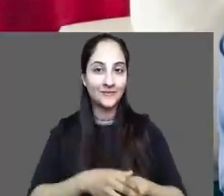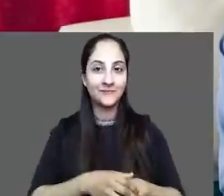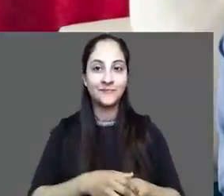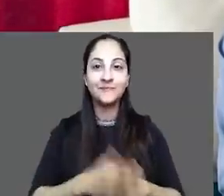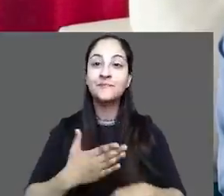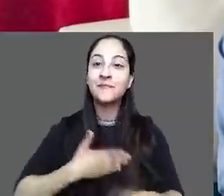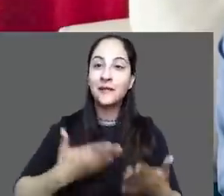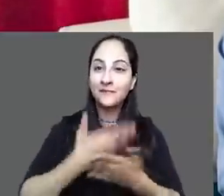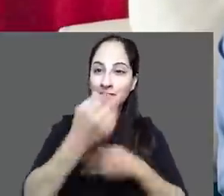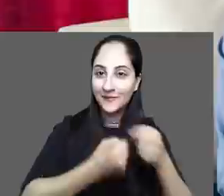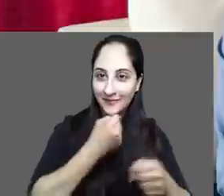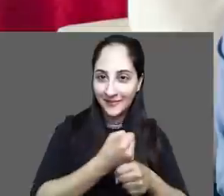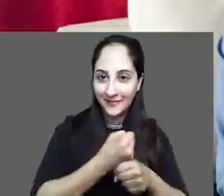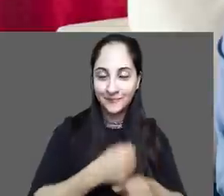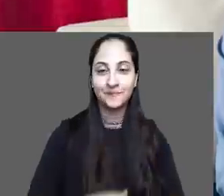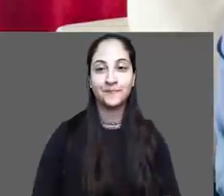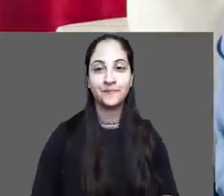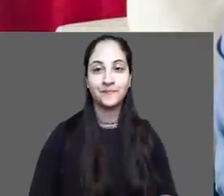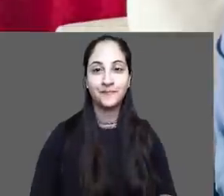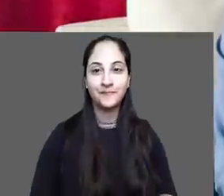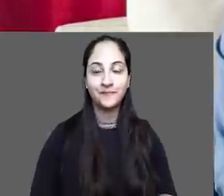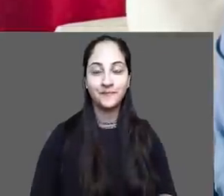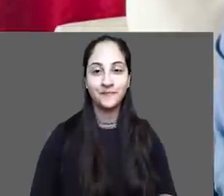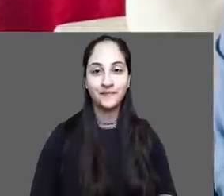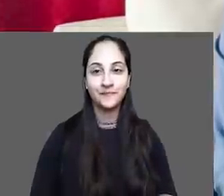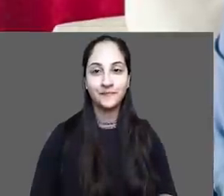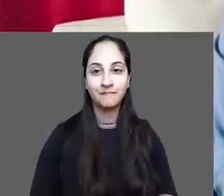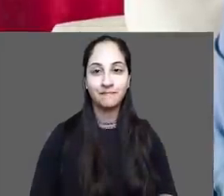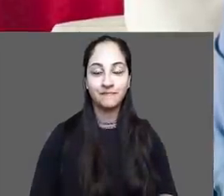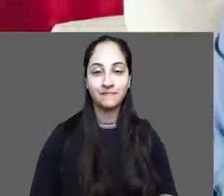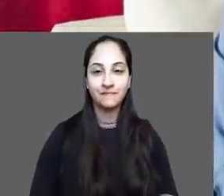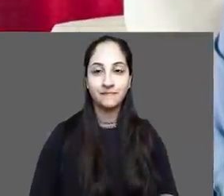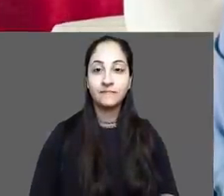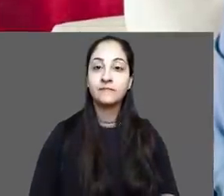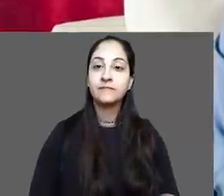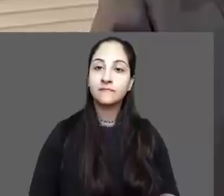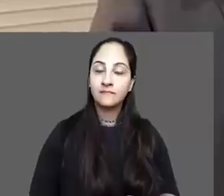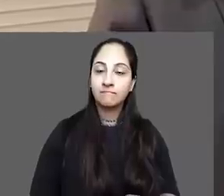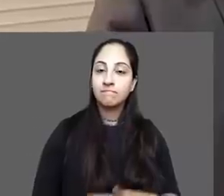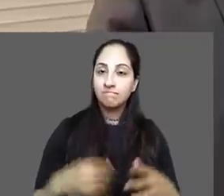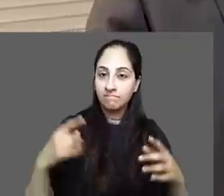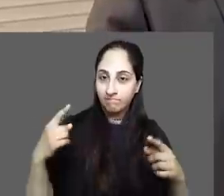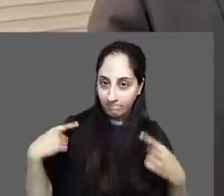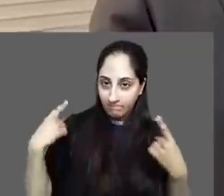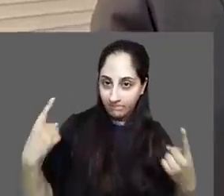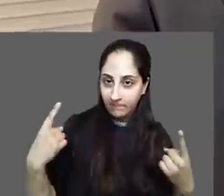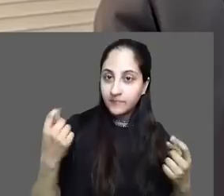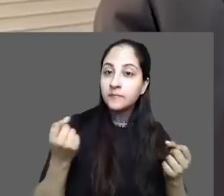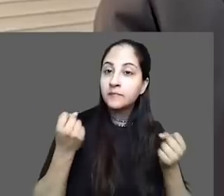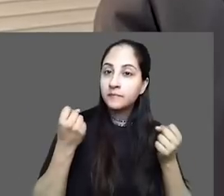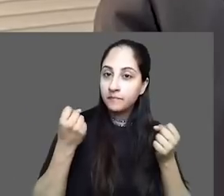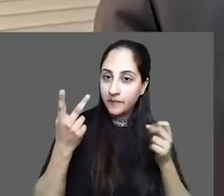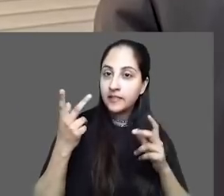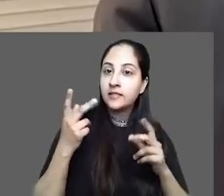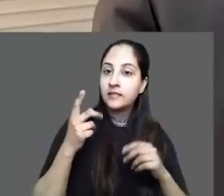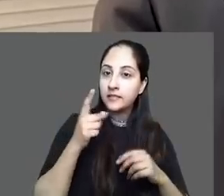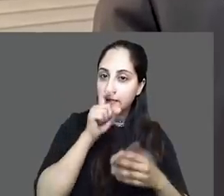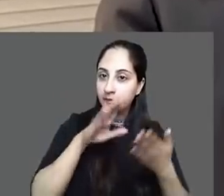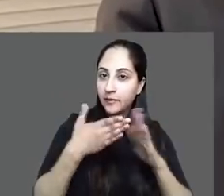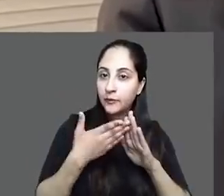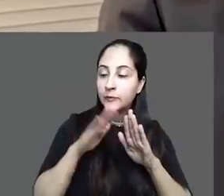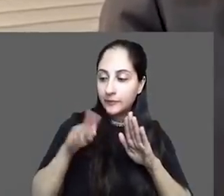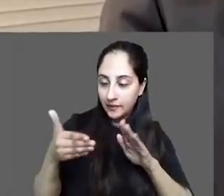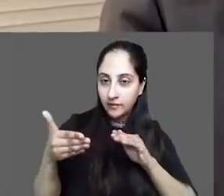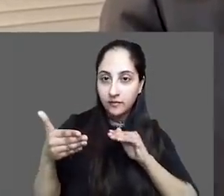grace, everything will soon be back to normal. Nowruz Mubarak. We want the Jamaat to know that we will